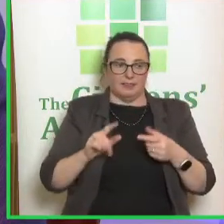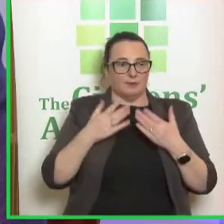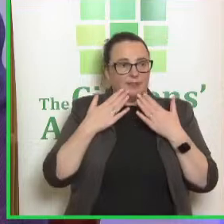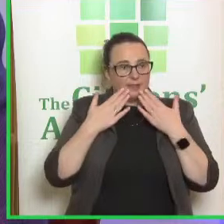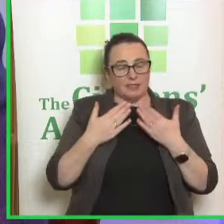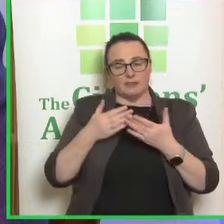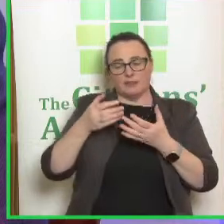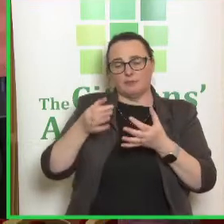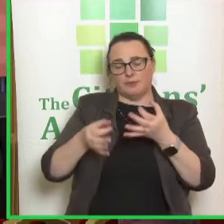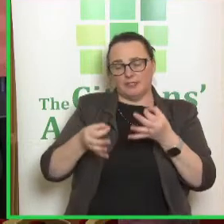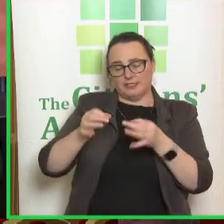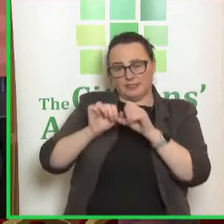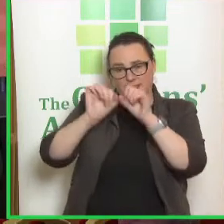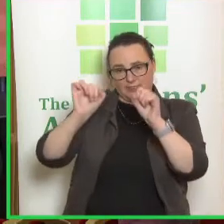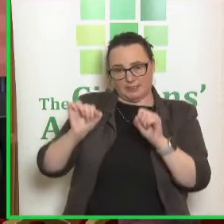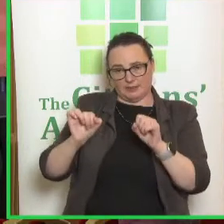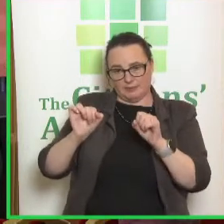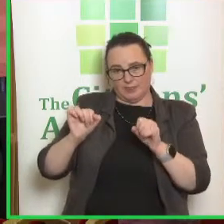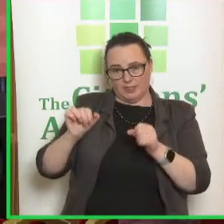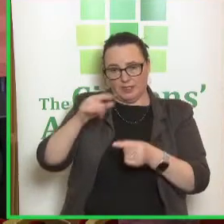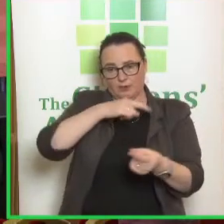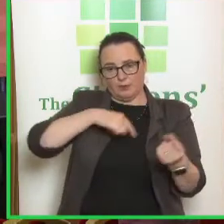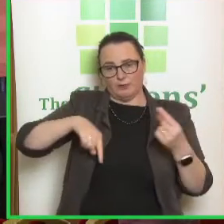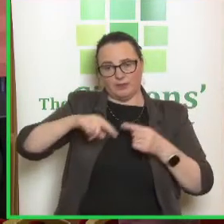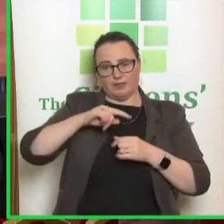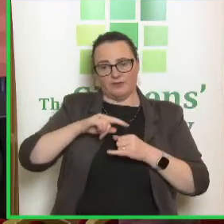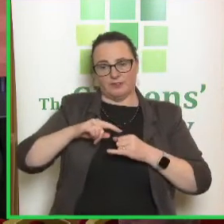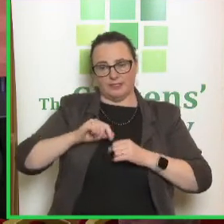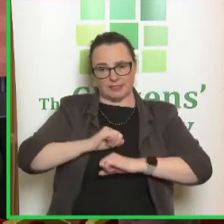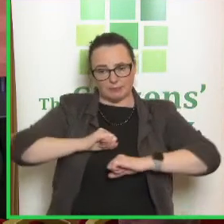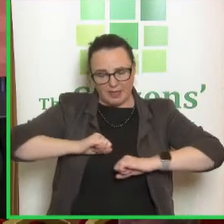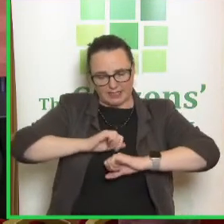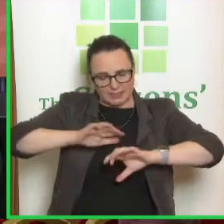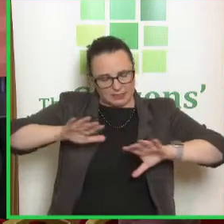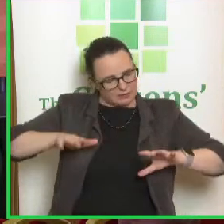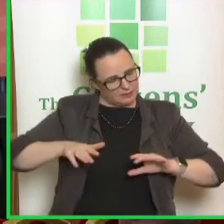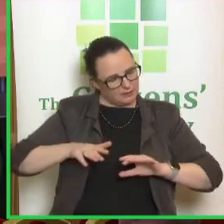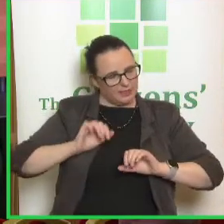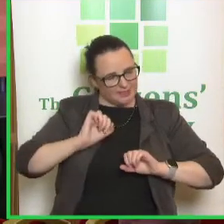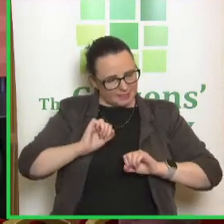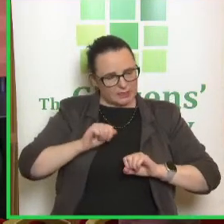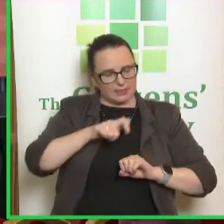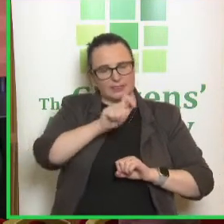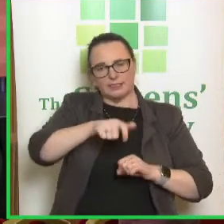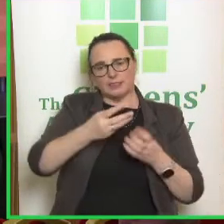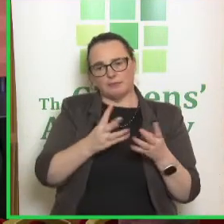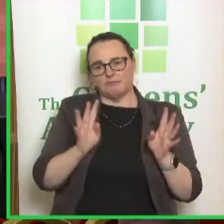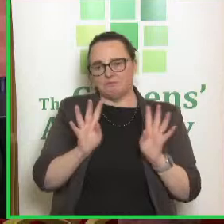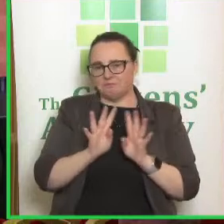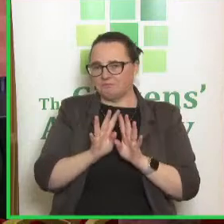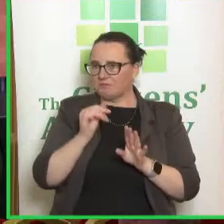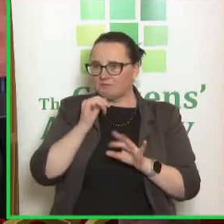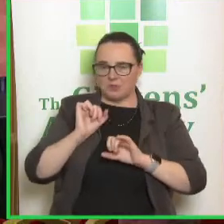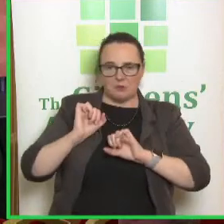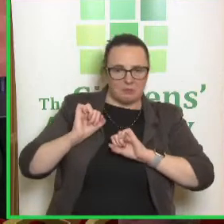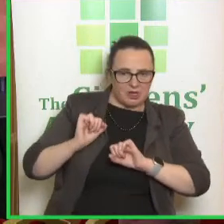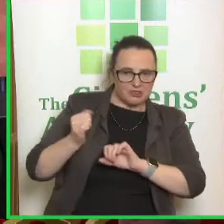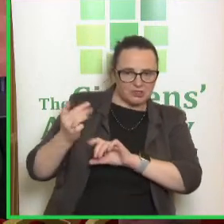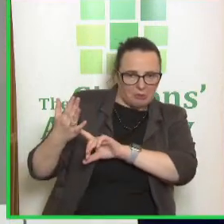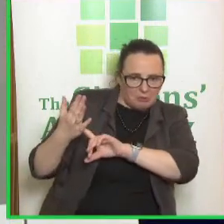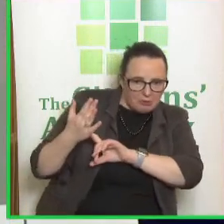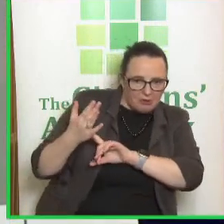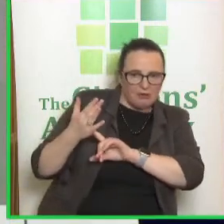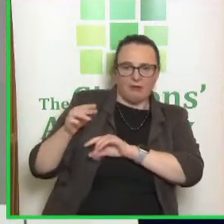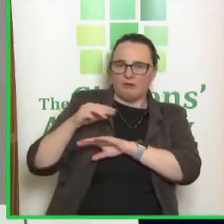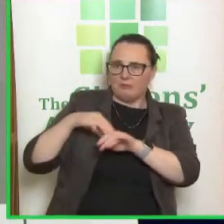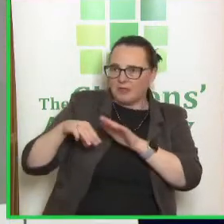political system. We were given the space during this process, which is what a Citizens' Assembly is all about. We didn't have pressure from ministers, we didn't have pressure